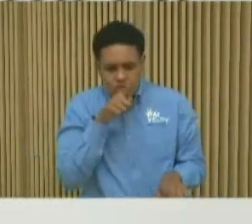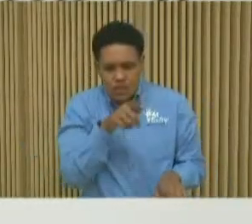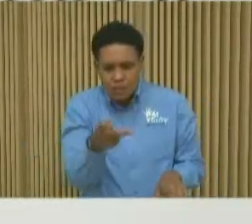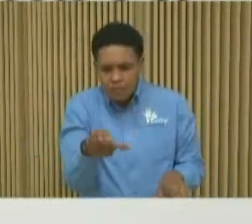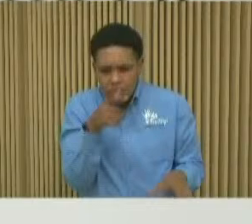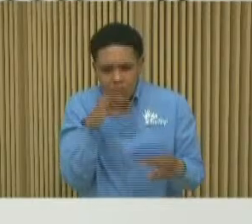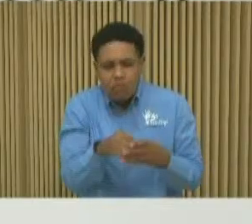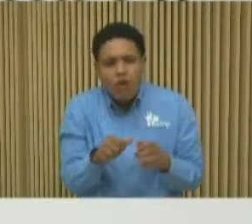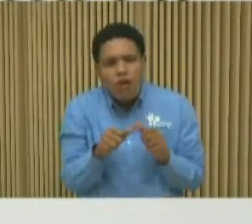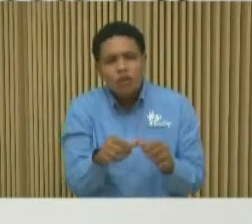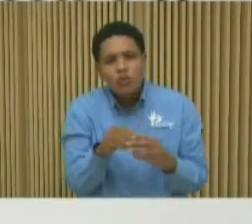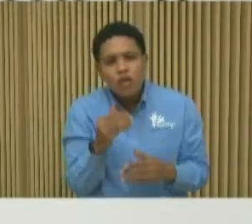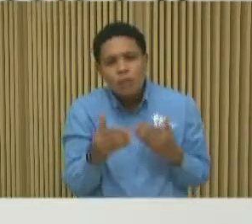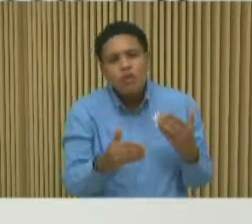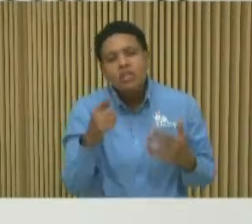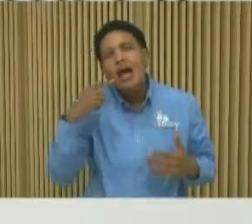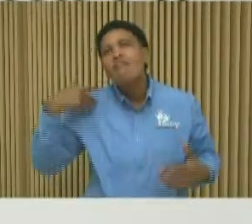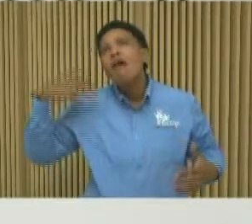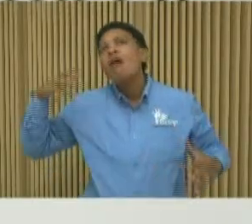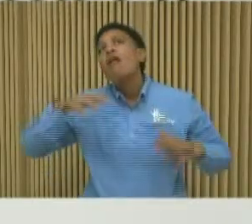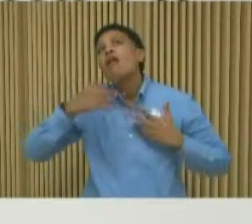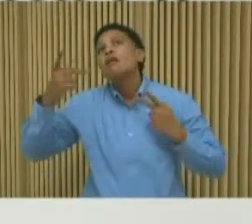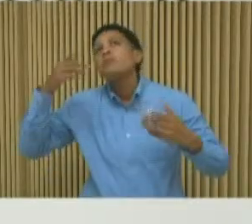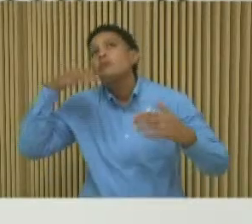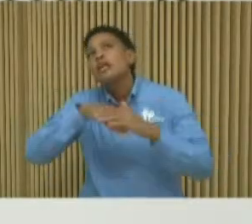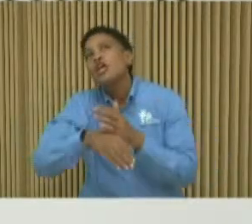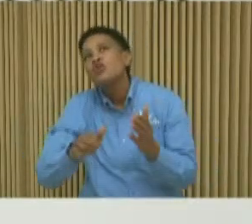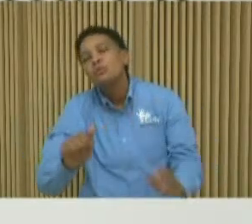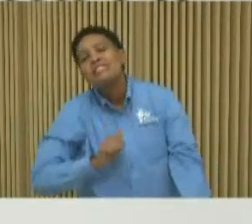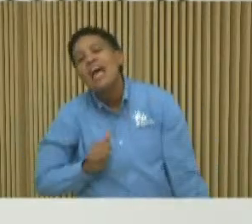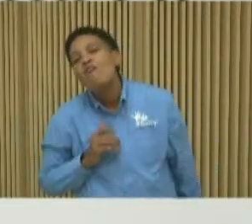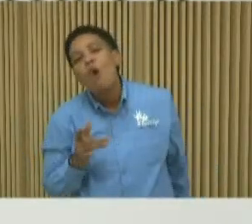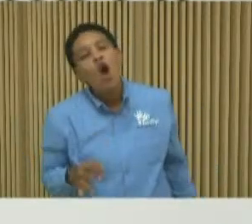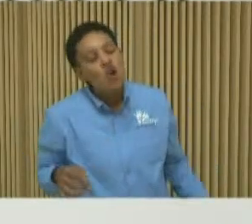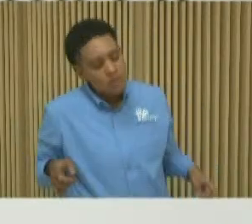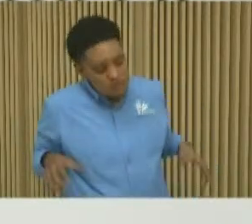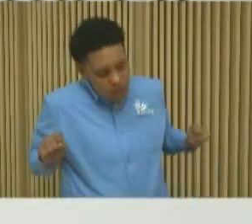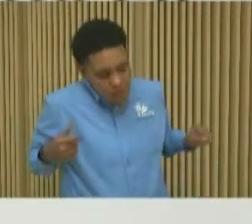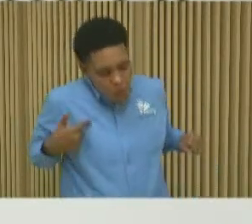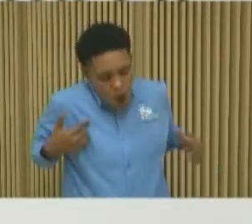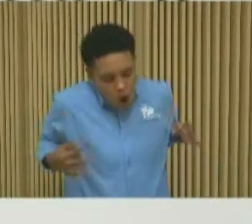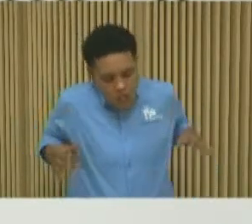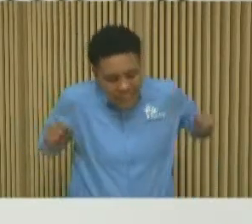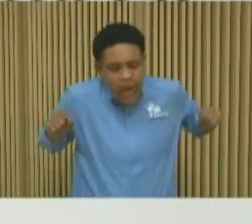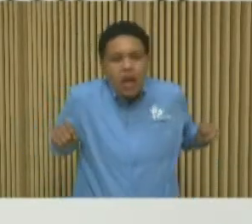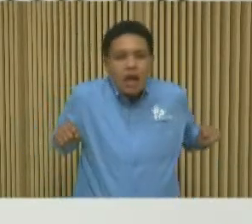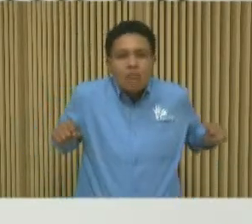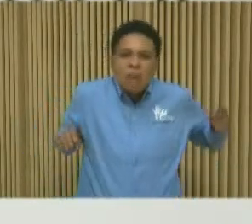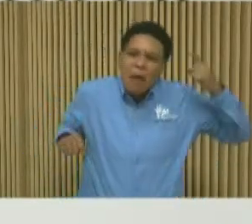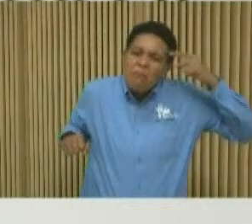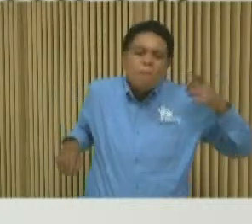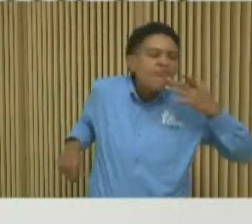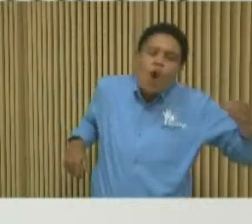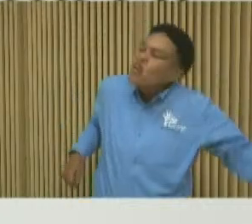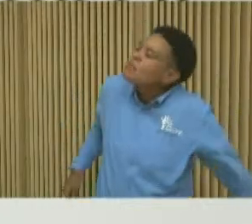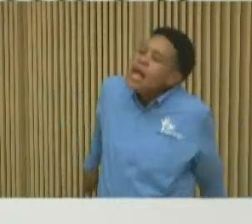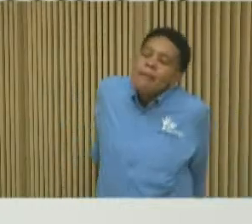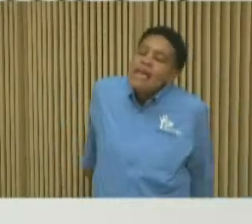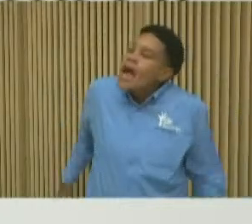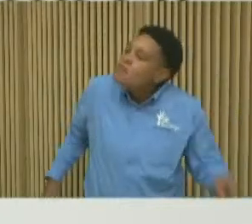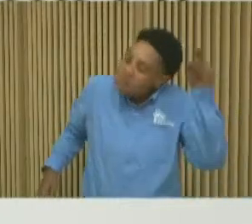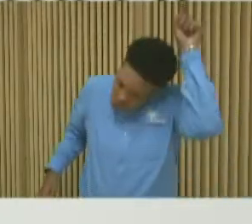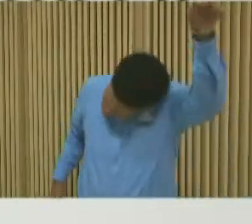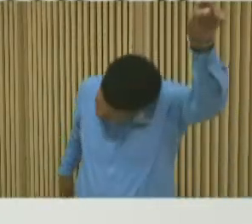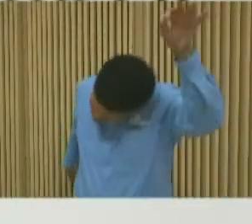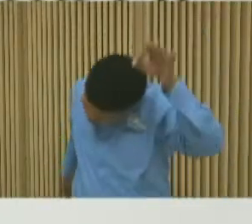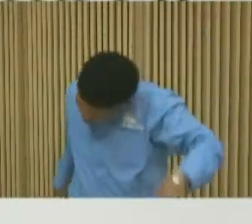because you'll have persons from the outset, they step into the room, I want the court to deal with this. Right. And that's their mindset. So the mediator